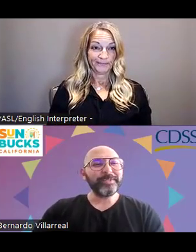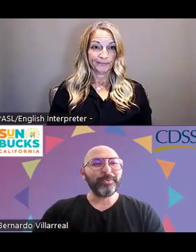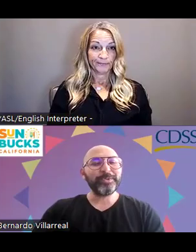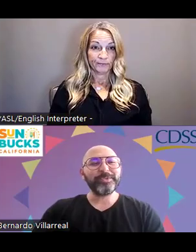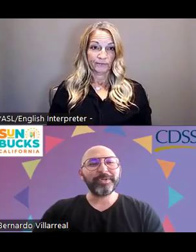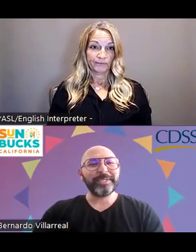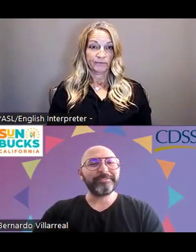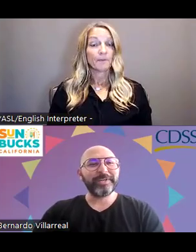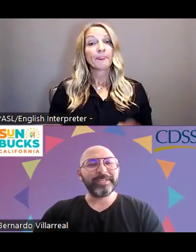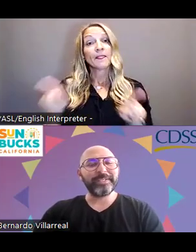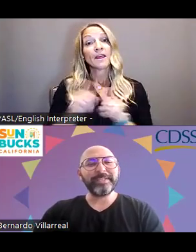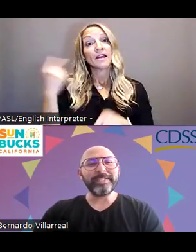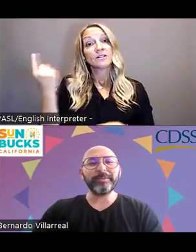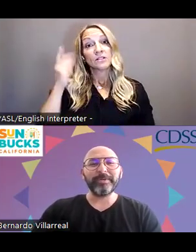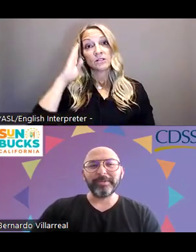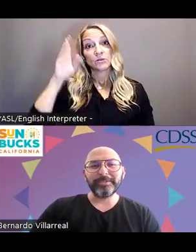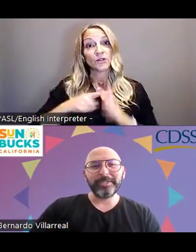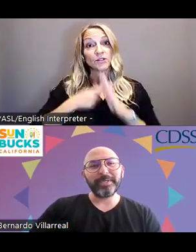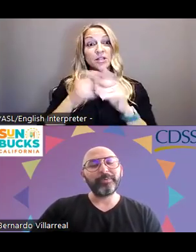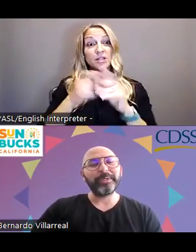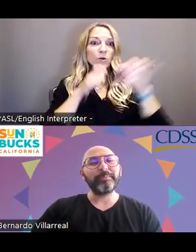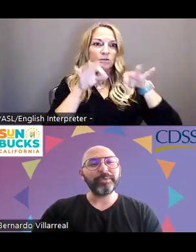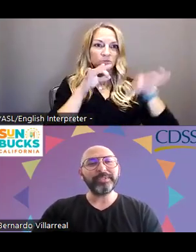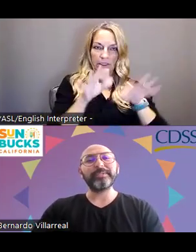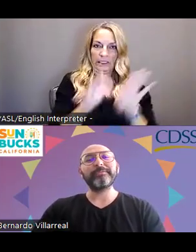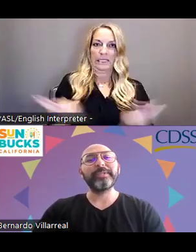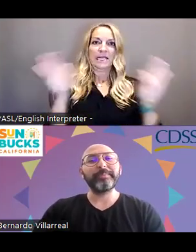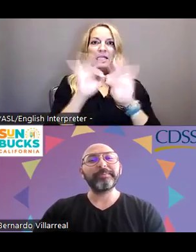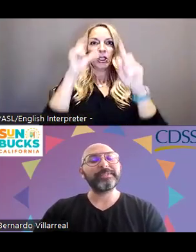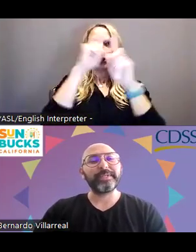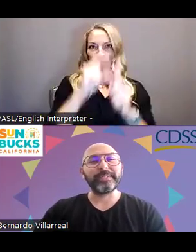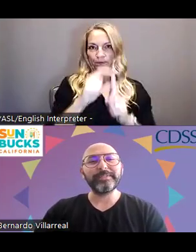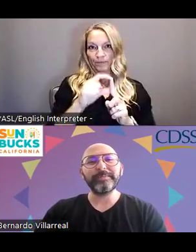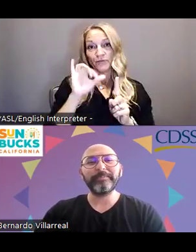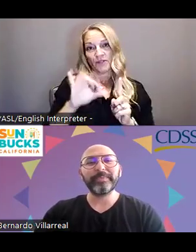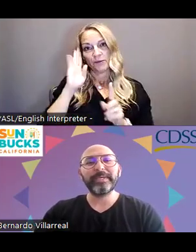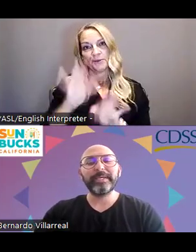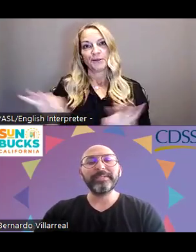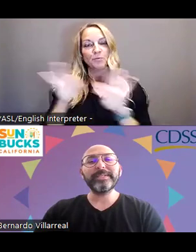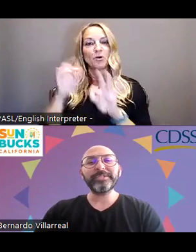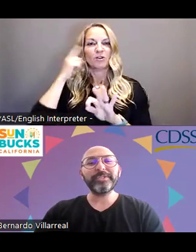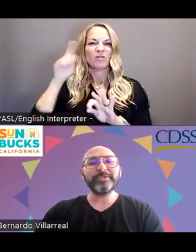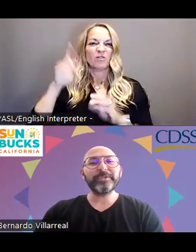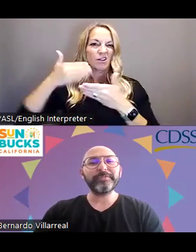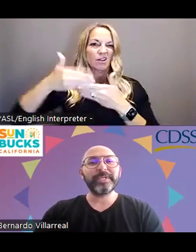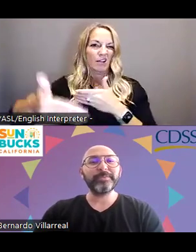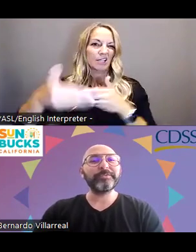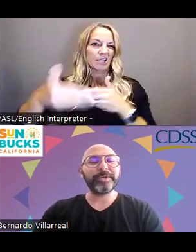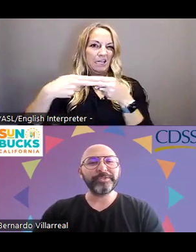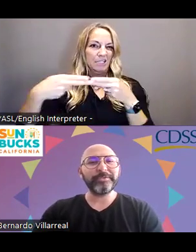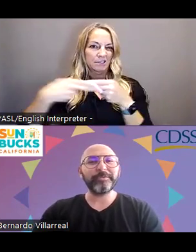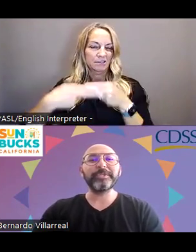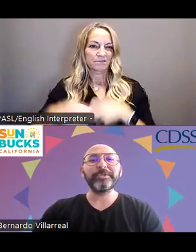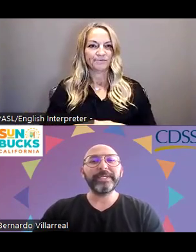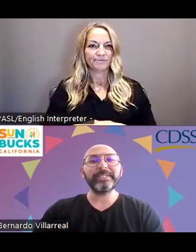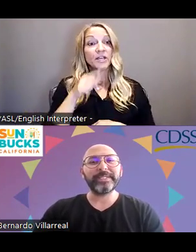As always, we'll start by defining key terminology that will be important for the upcoming slides. This section serves as